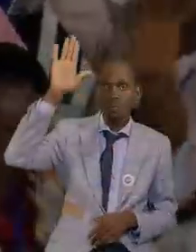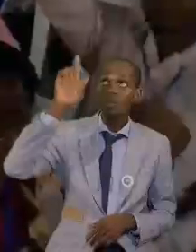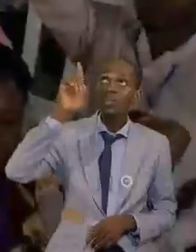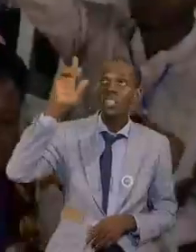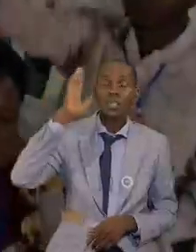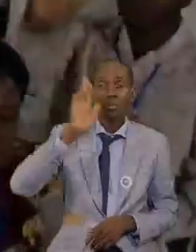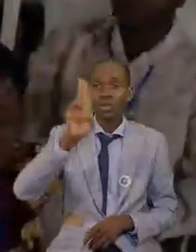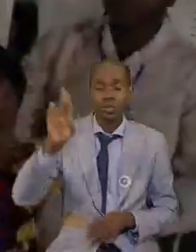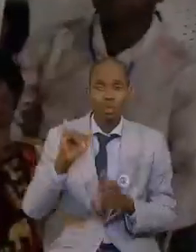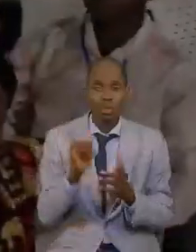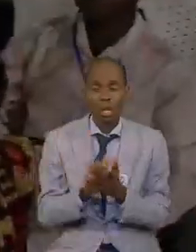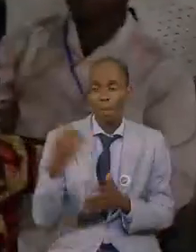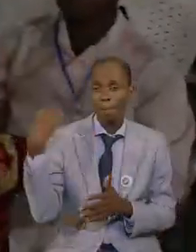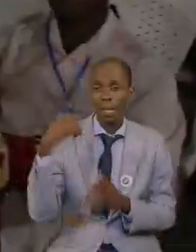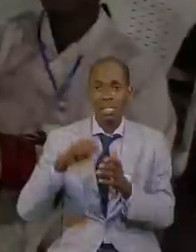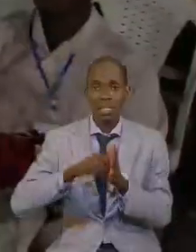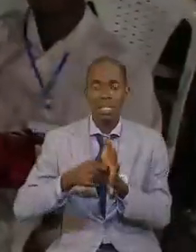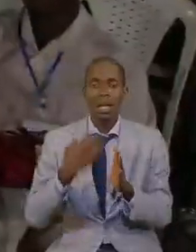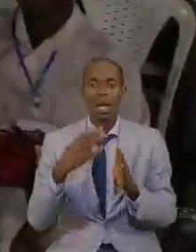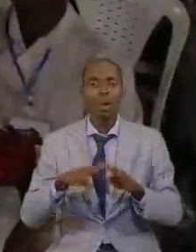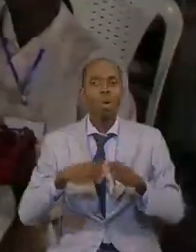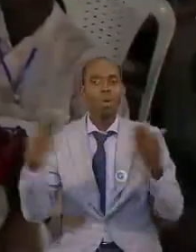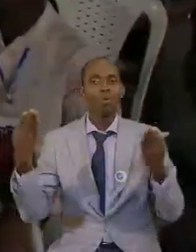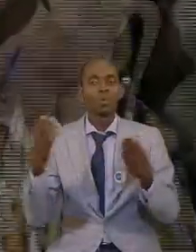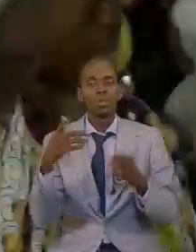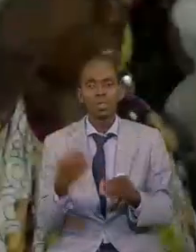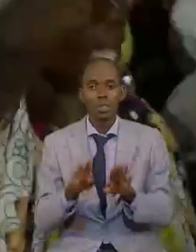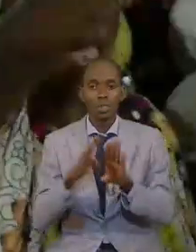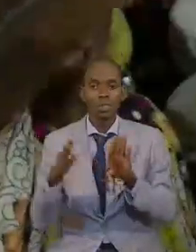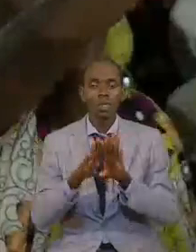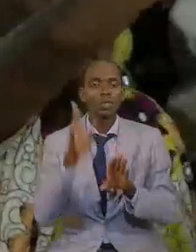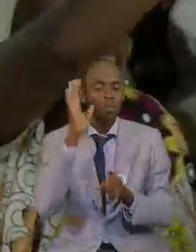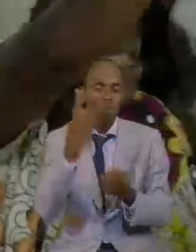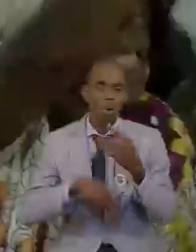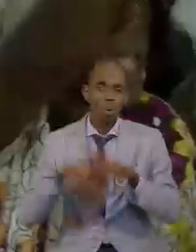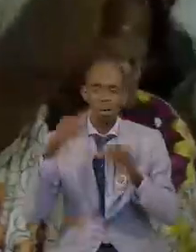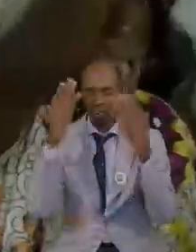key and he will open the door. You'll come out of darkness.